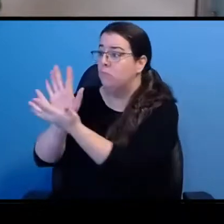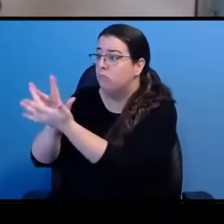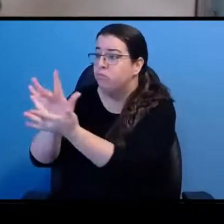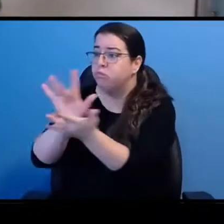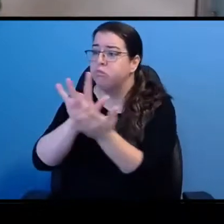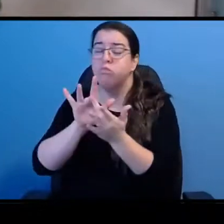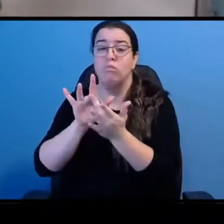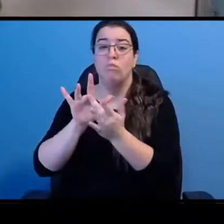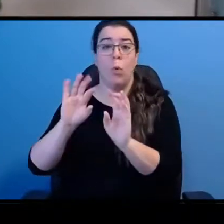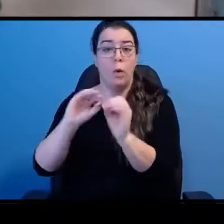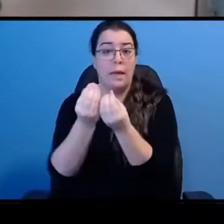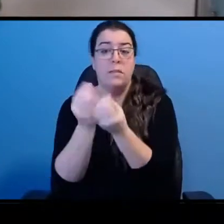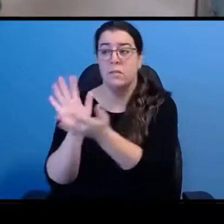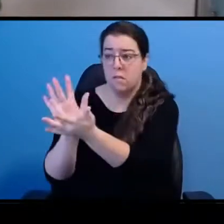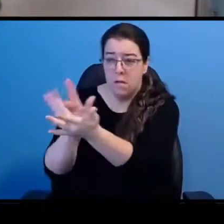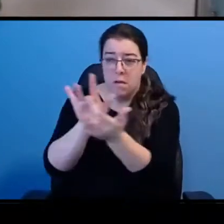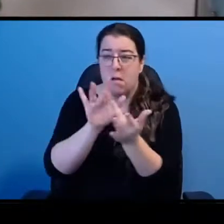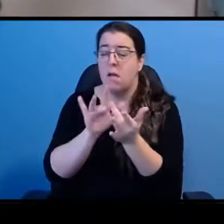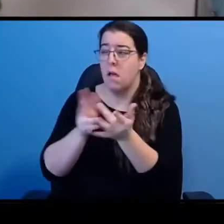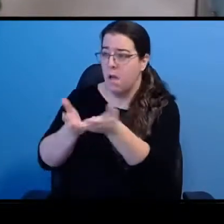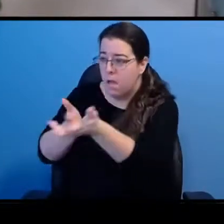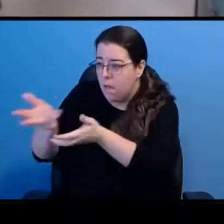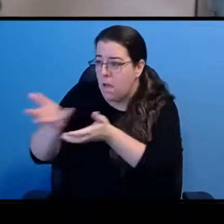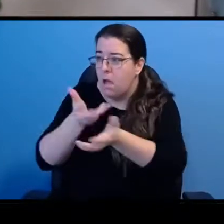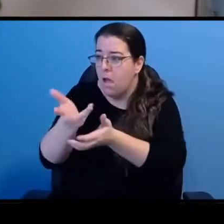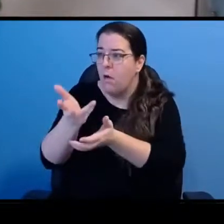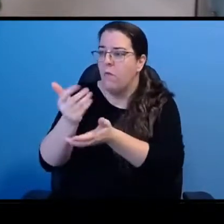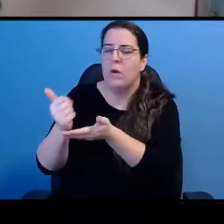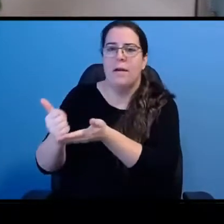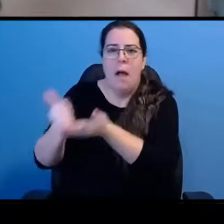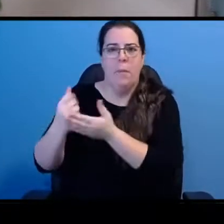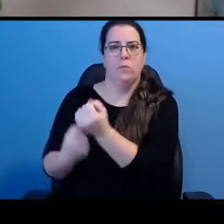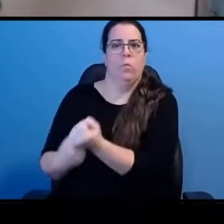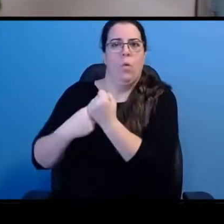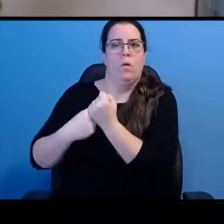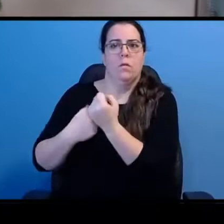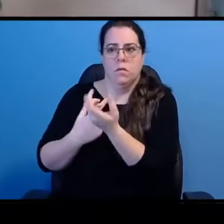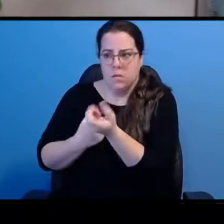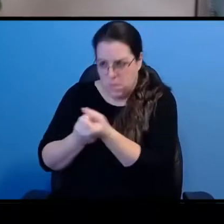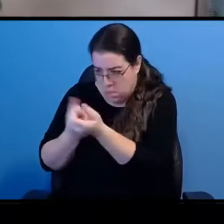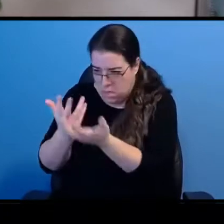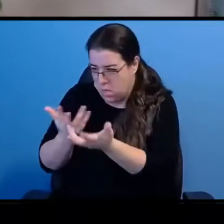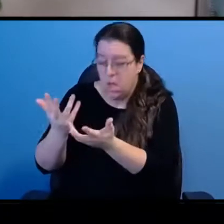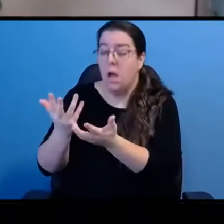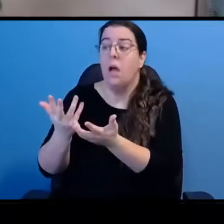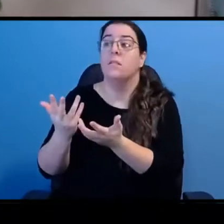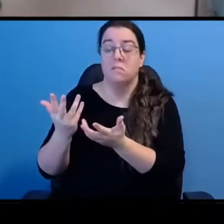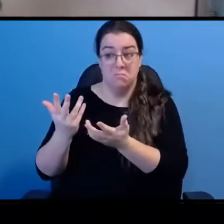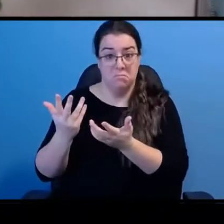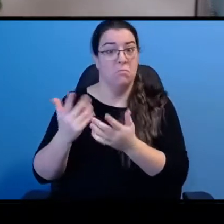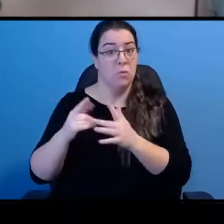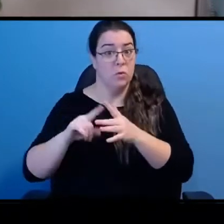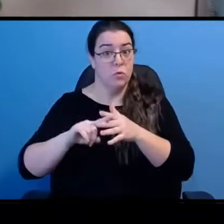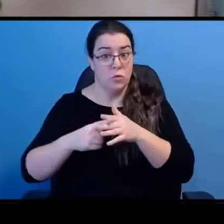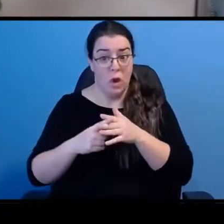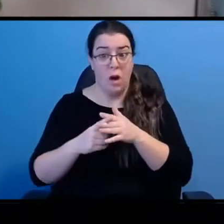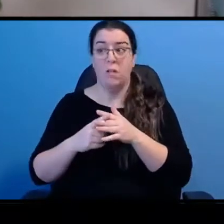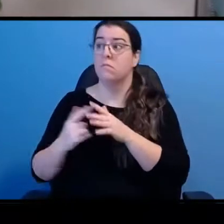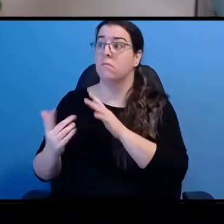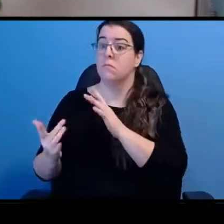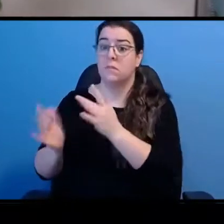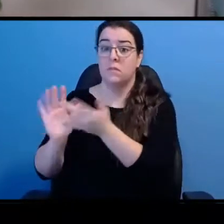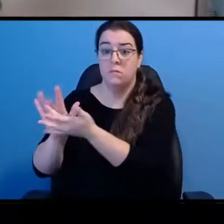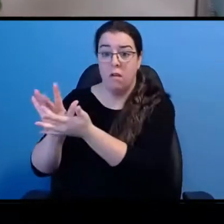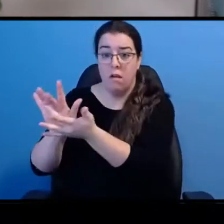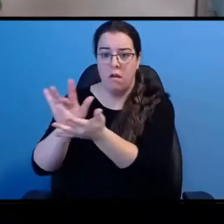help you create the project. And once you've started that process, the project can start to feel real, and you can sort of start to